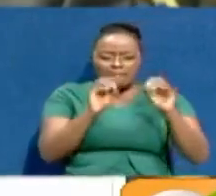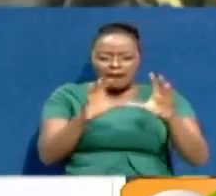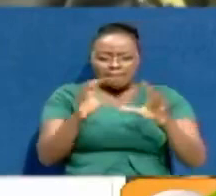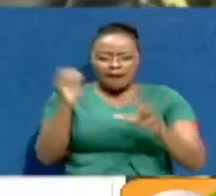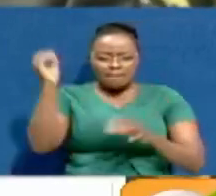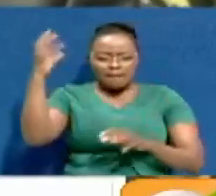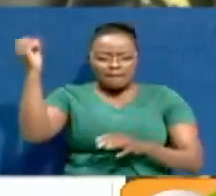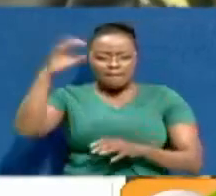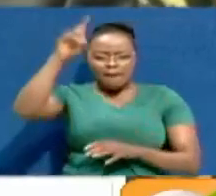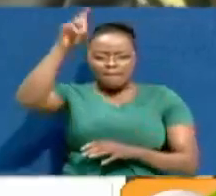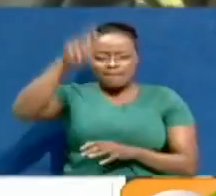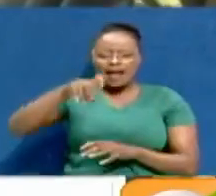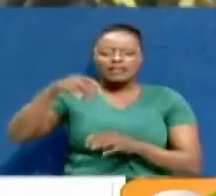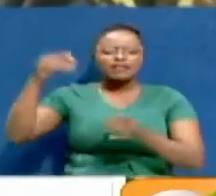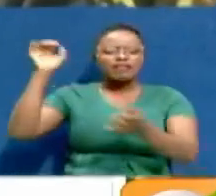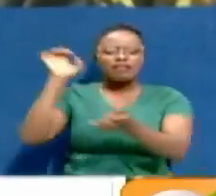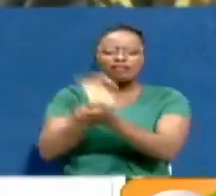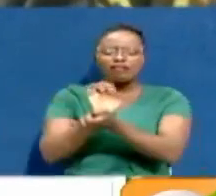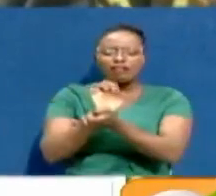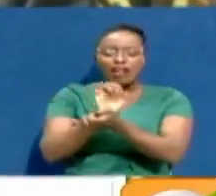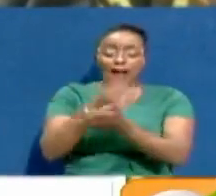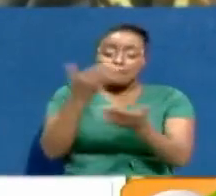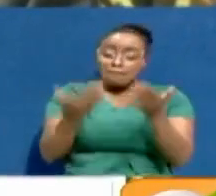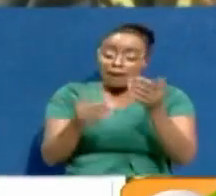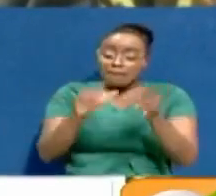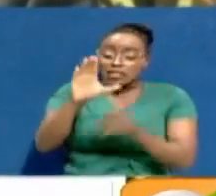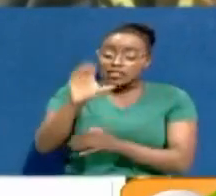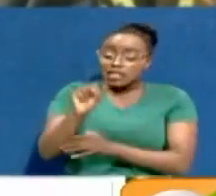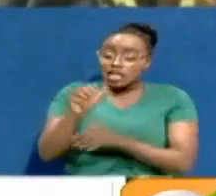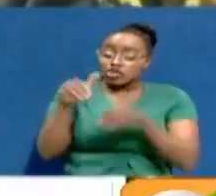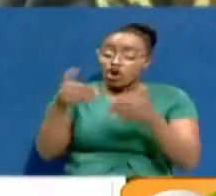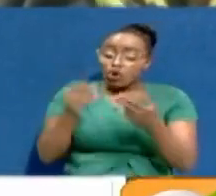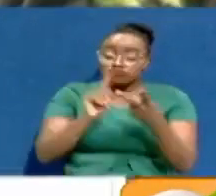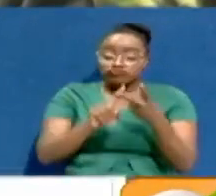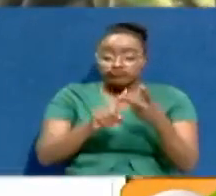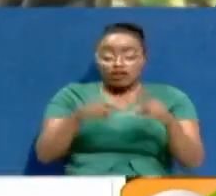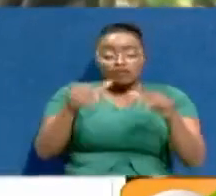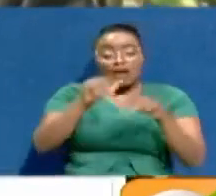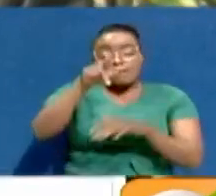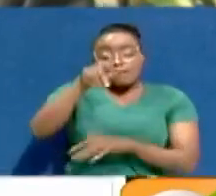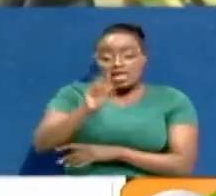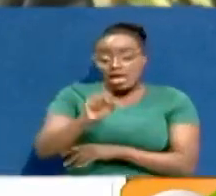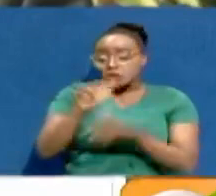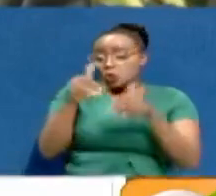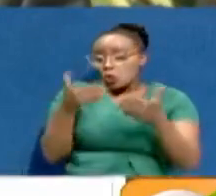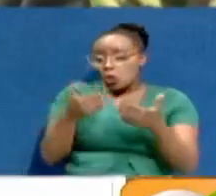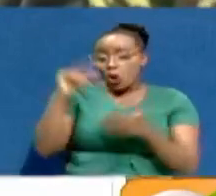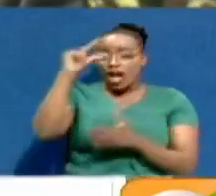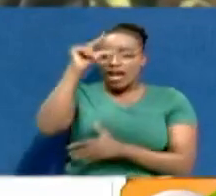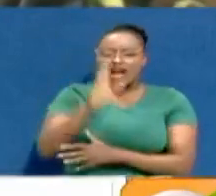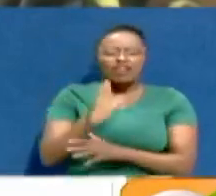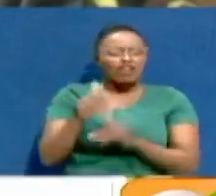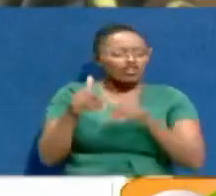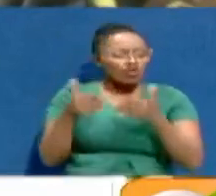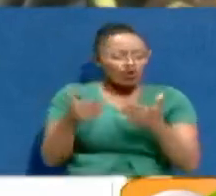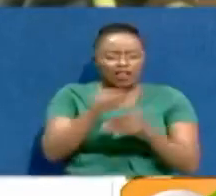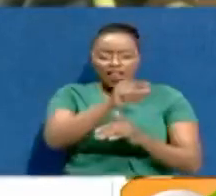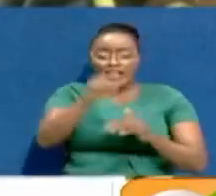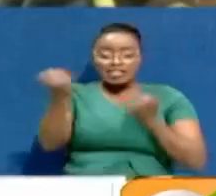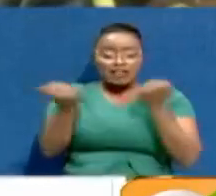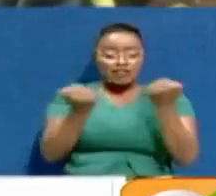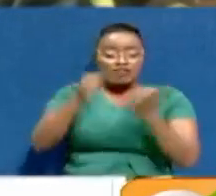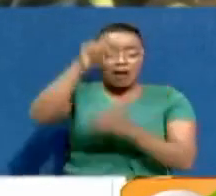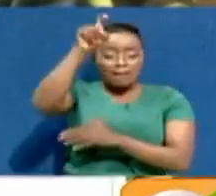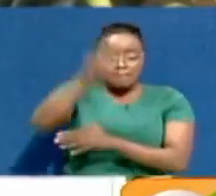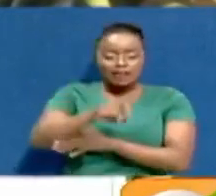sirens must be impounded. They could be cabinet secretaries, they could be permanent secretaries, governors. Those